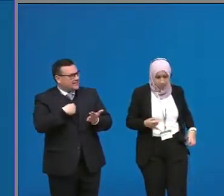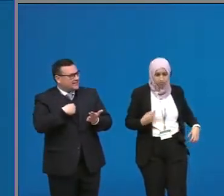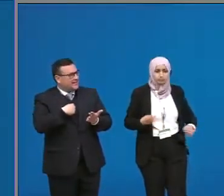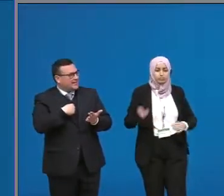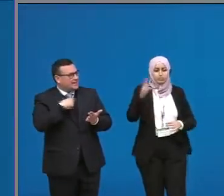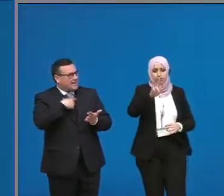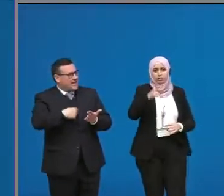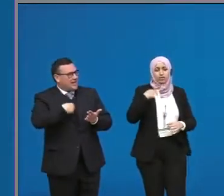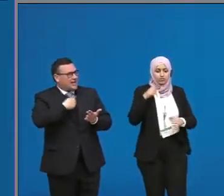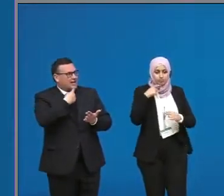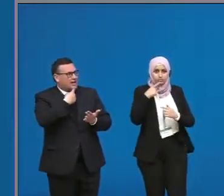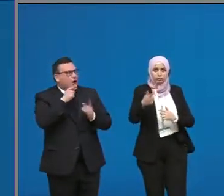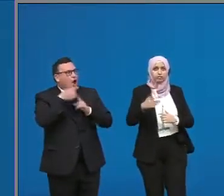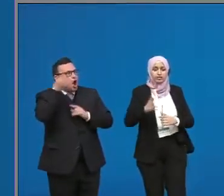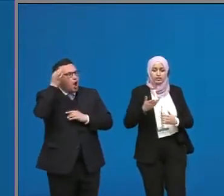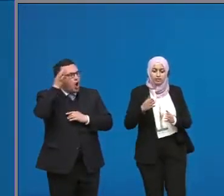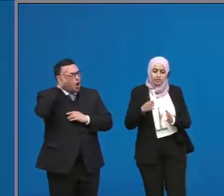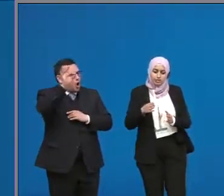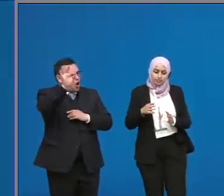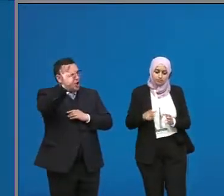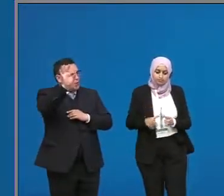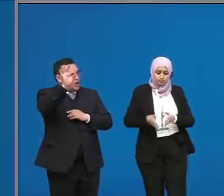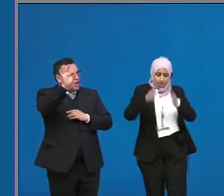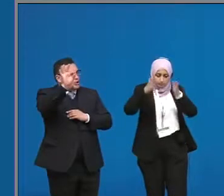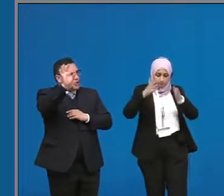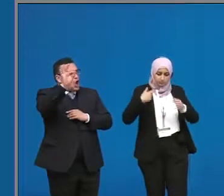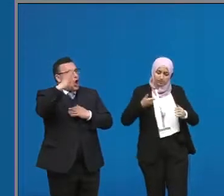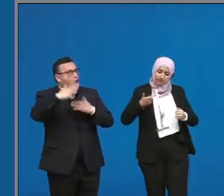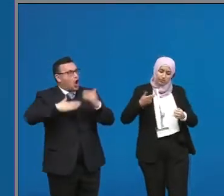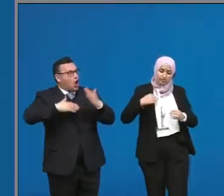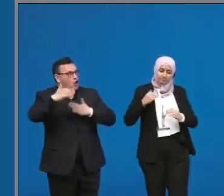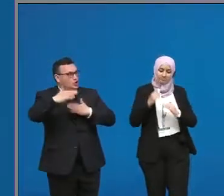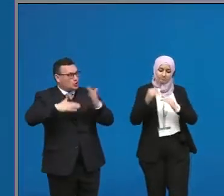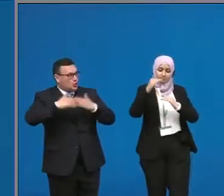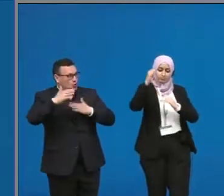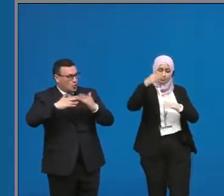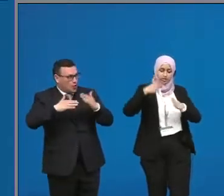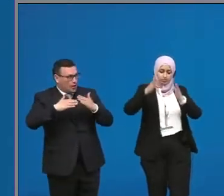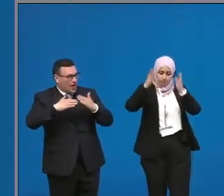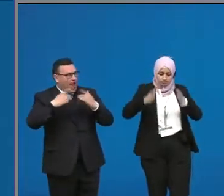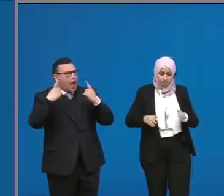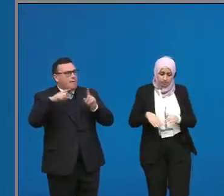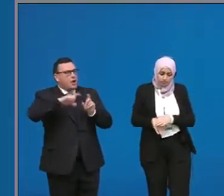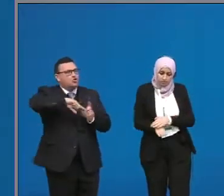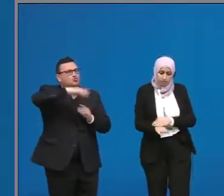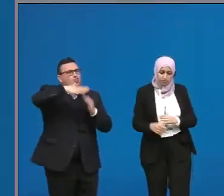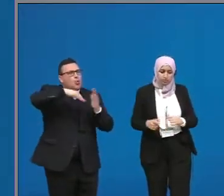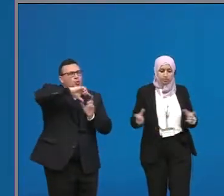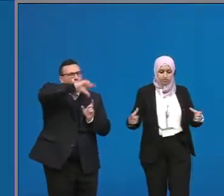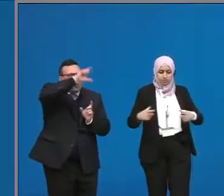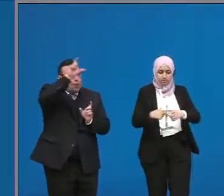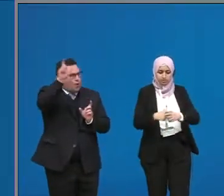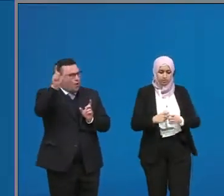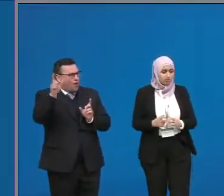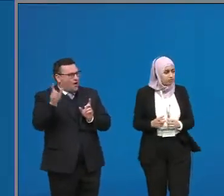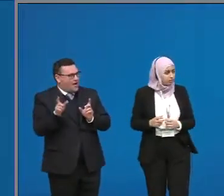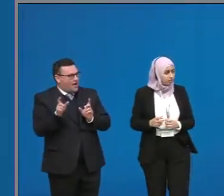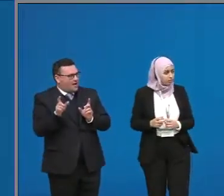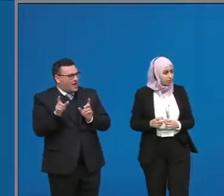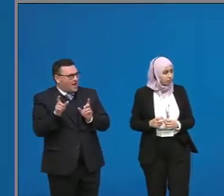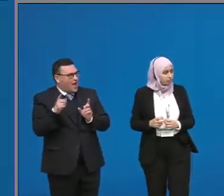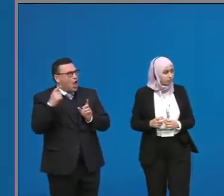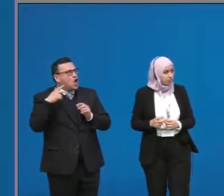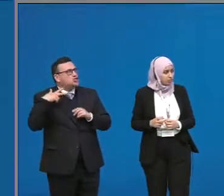building socio-technical infrastructure for massive open online education resources,